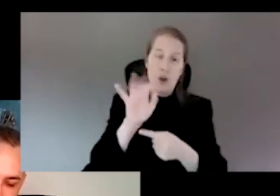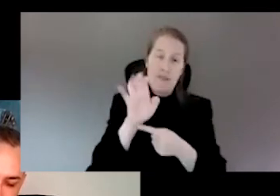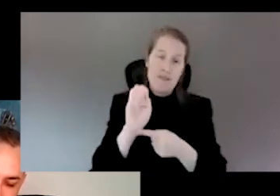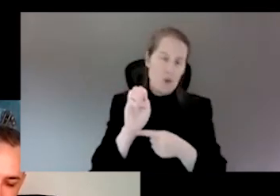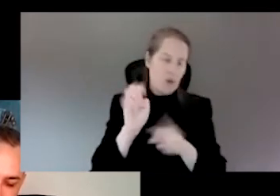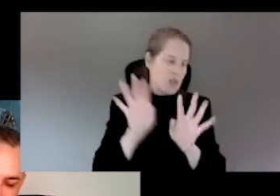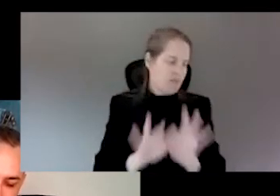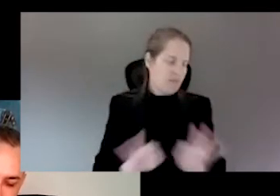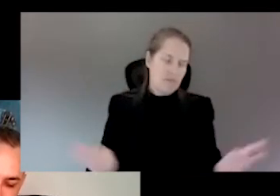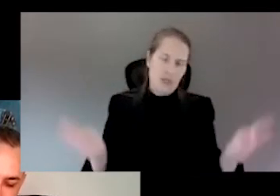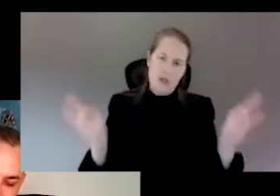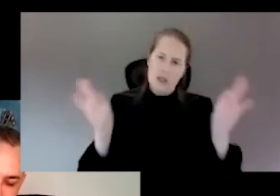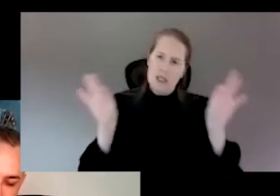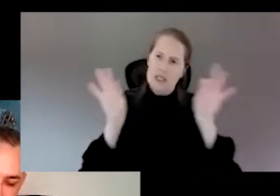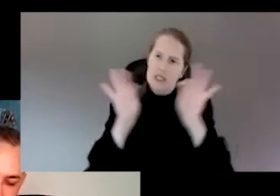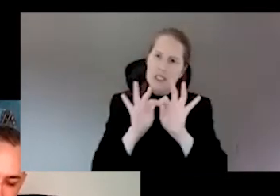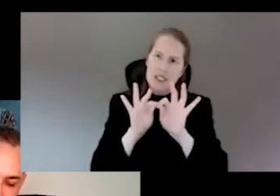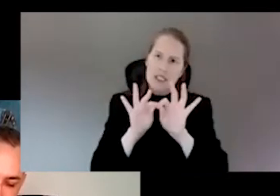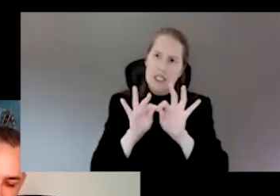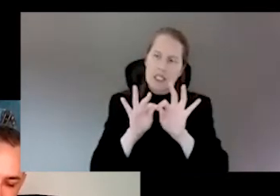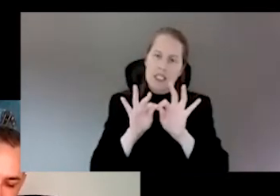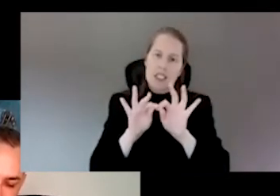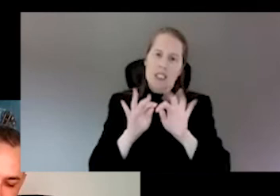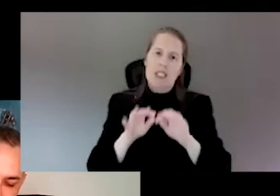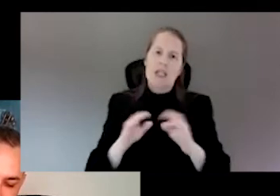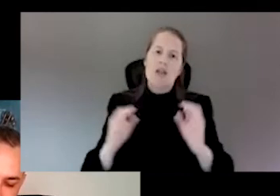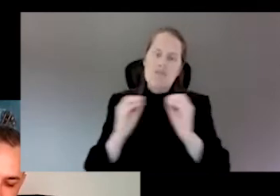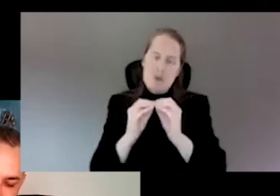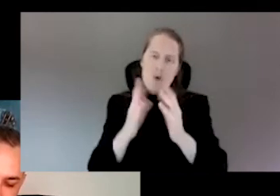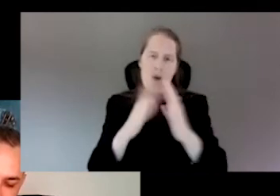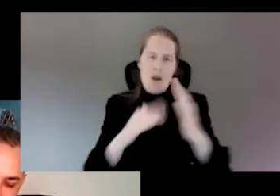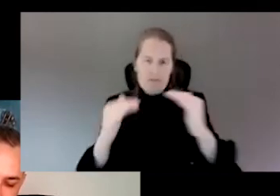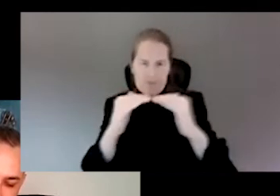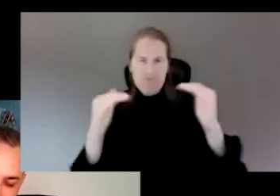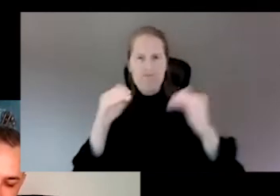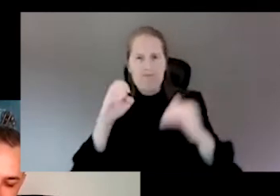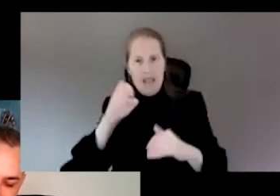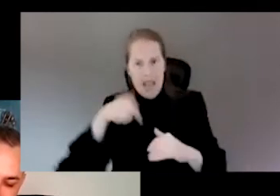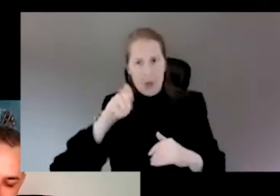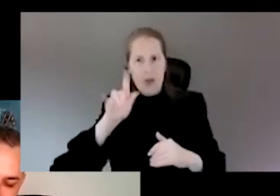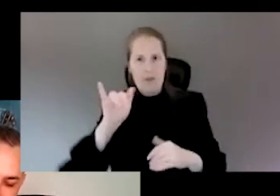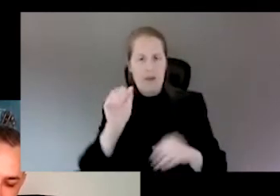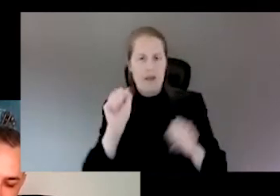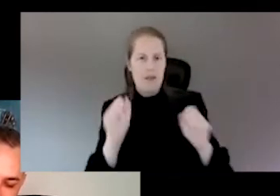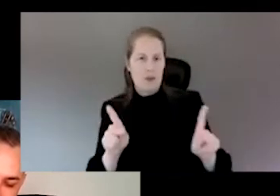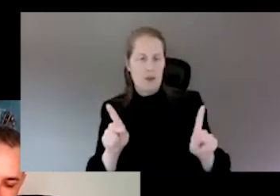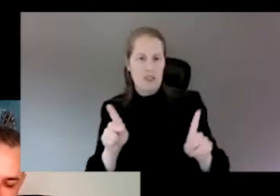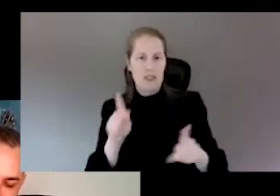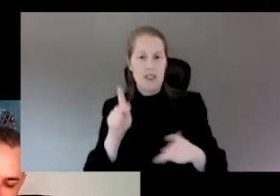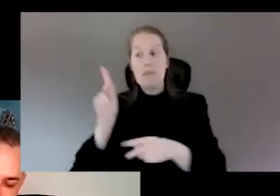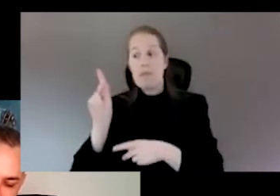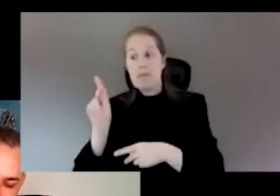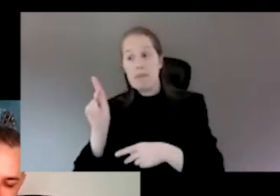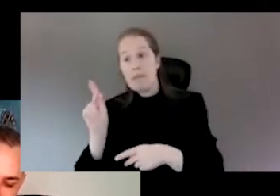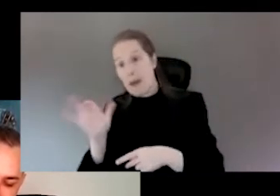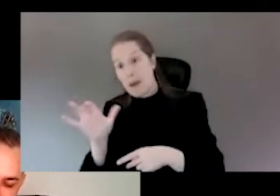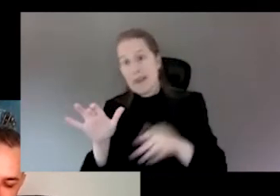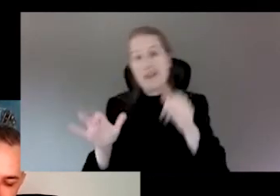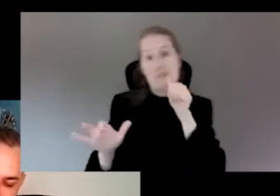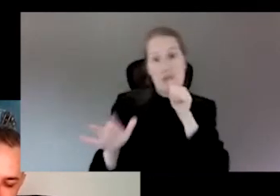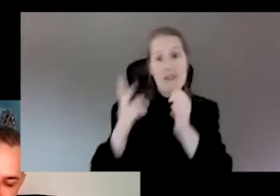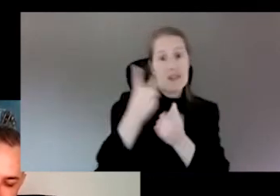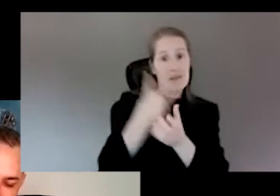factor of more equitable opportunities in the public, but also in the private sector.